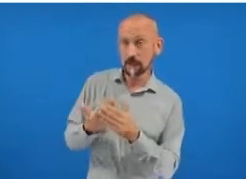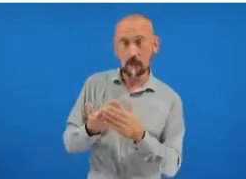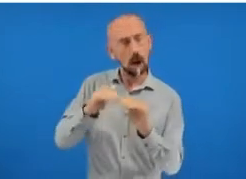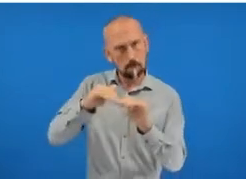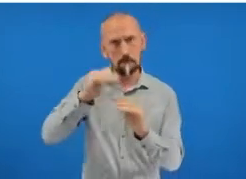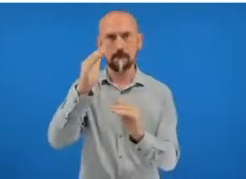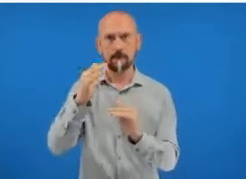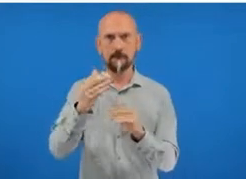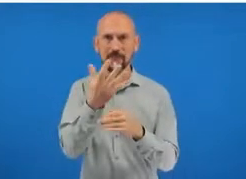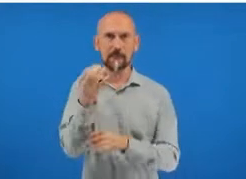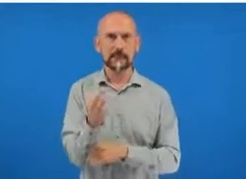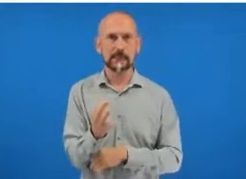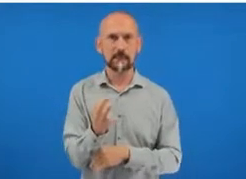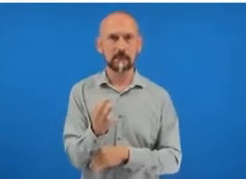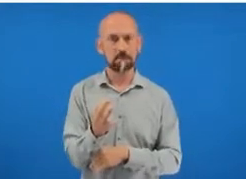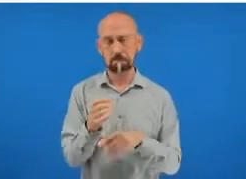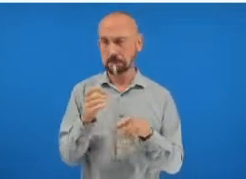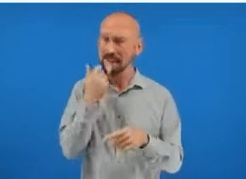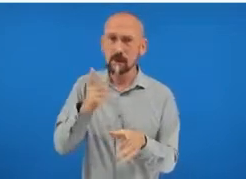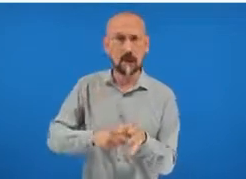consistently. We're currently at 52%.